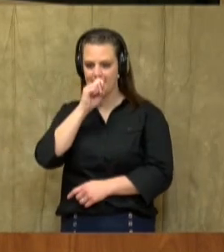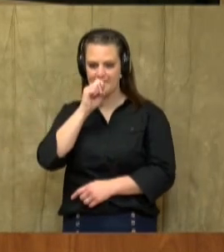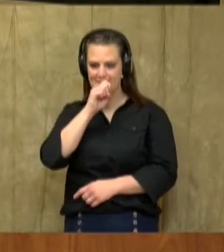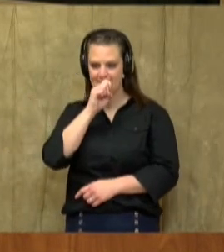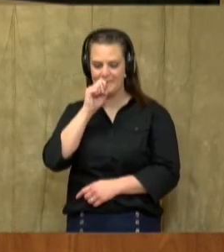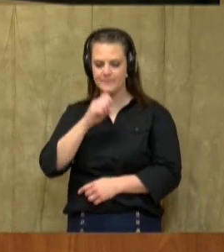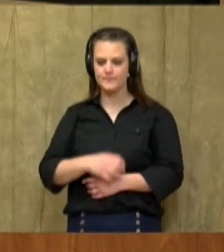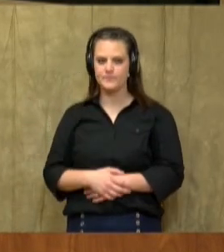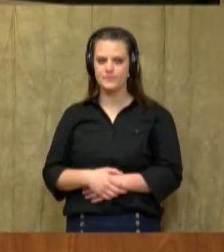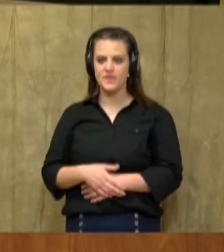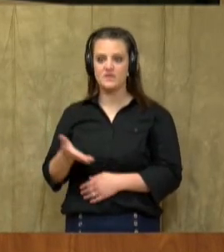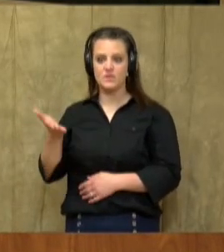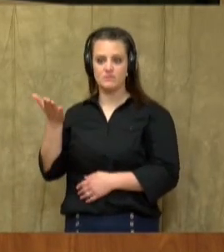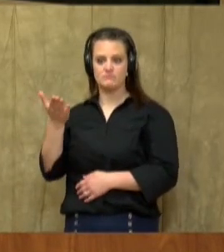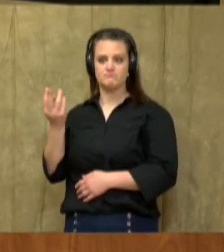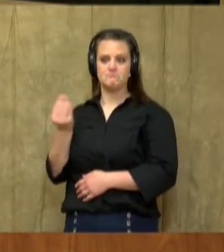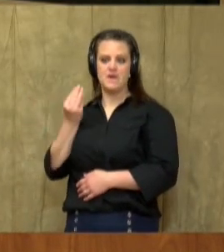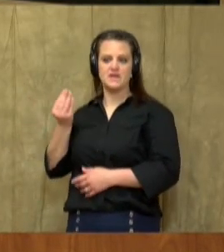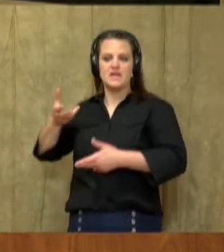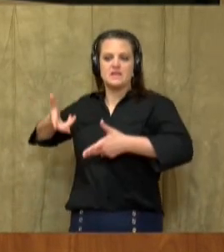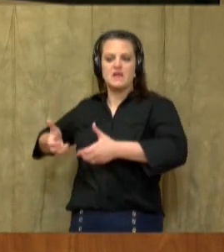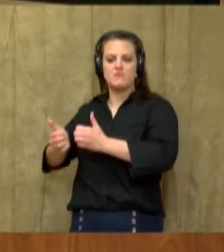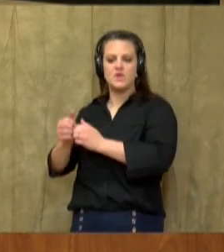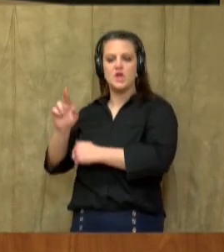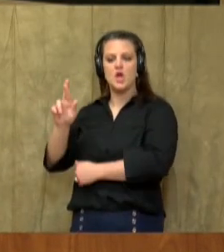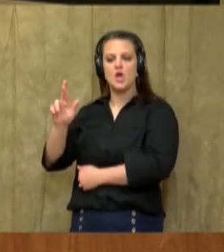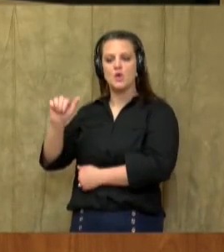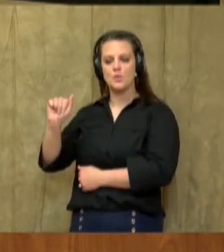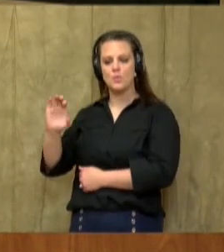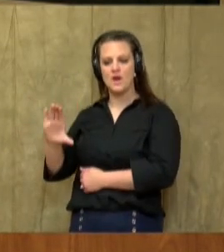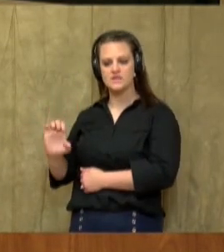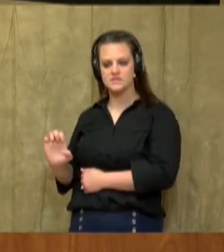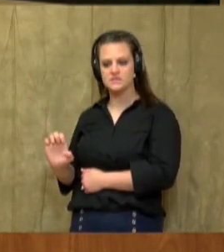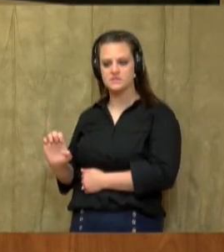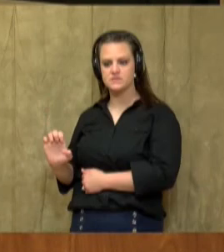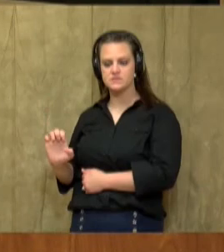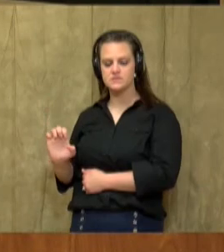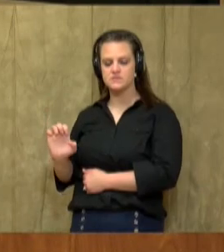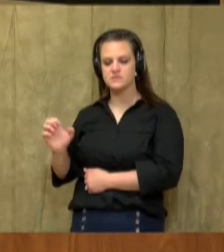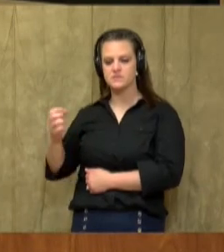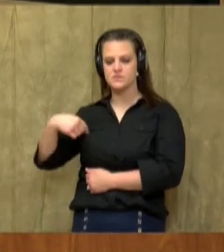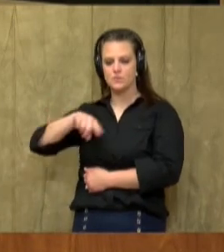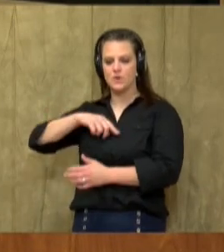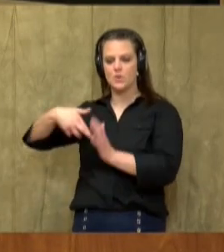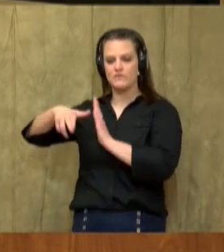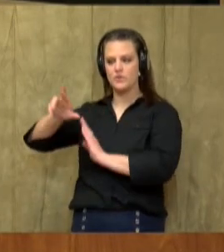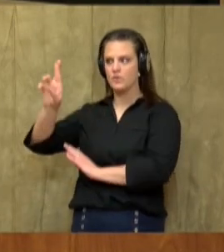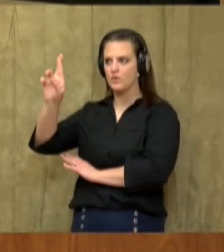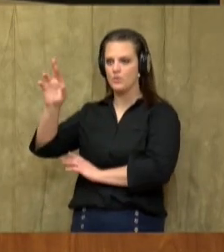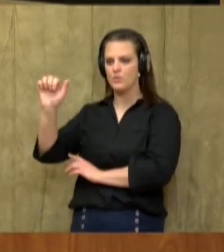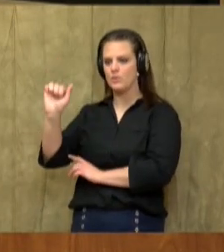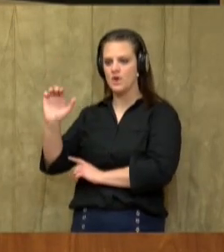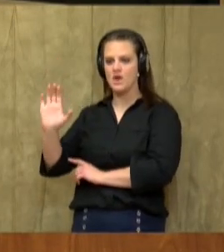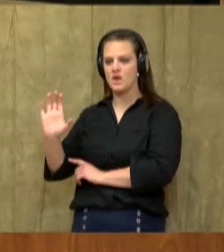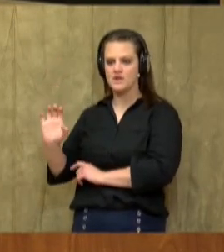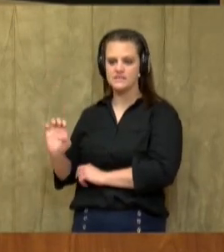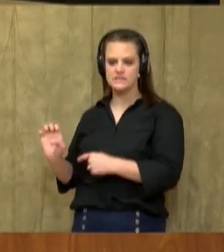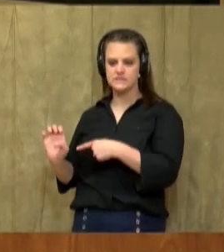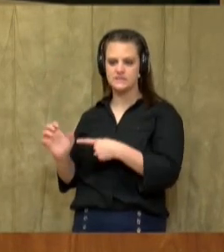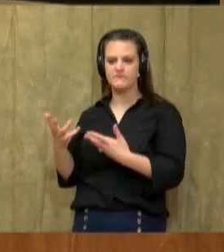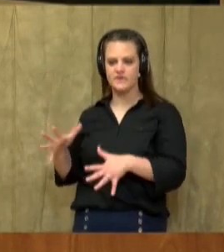our race analogy or anagram. So I want to kind of go back and visit it and finish our E,